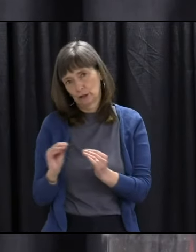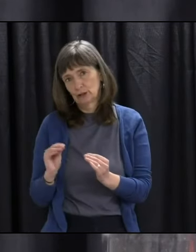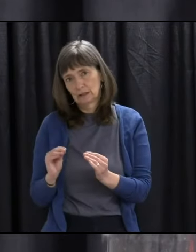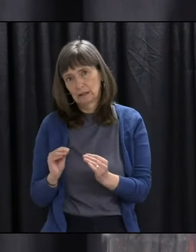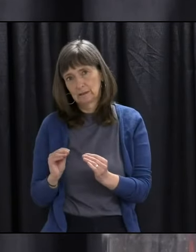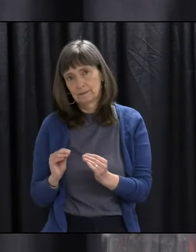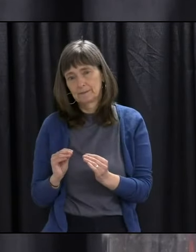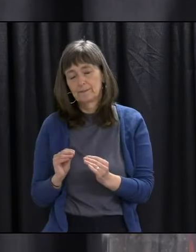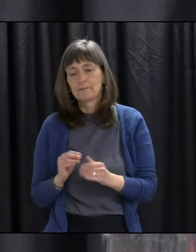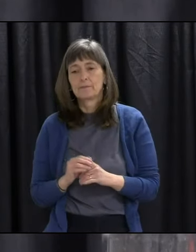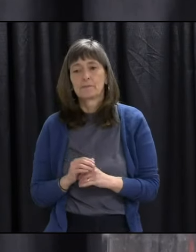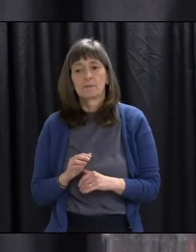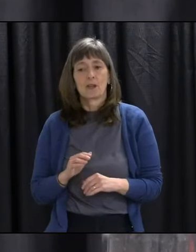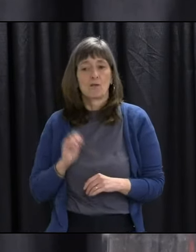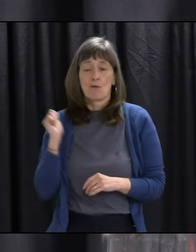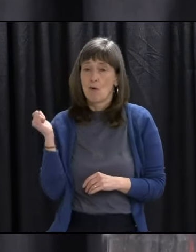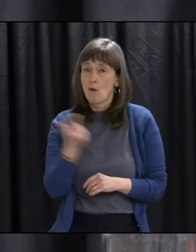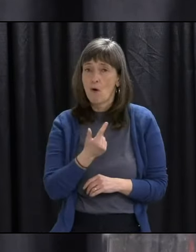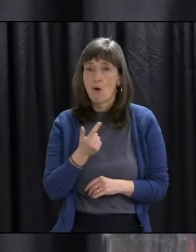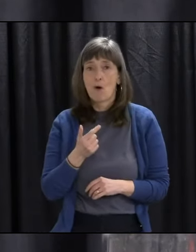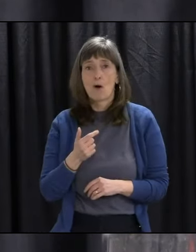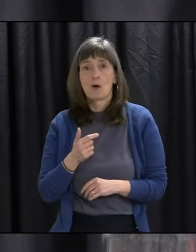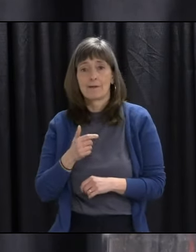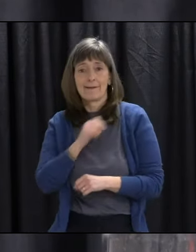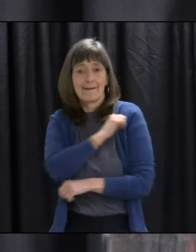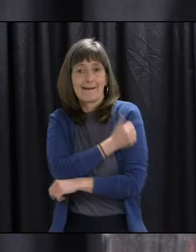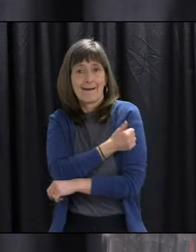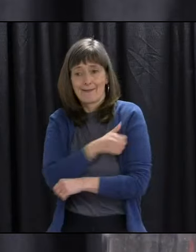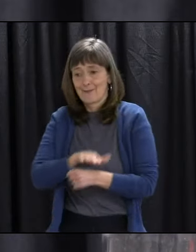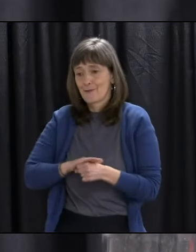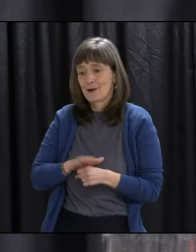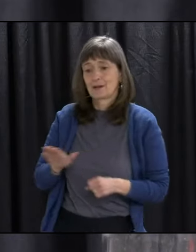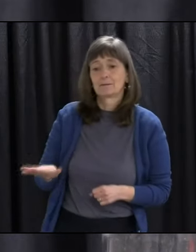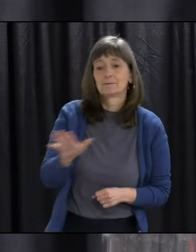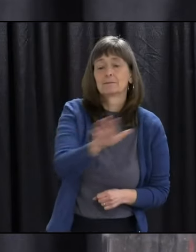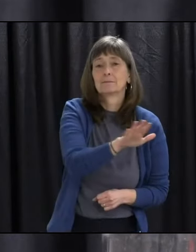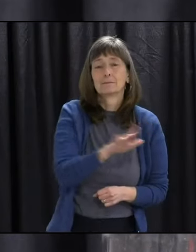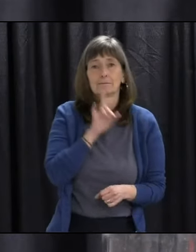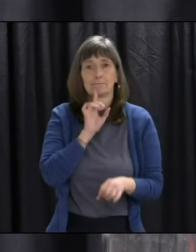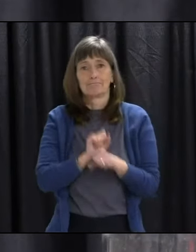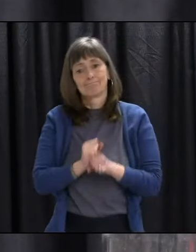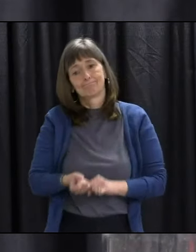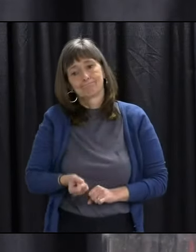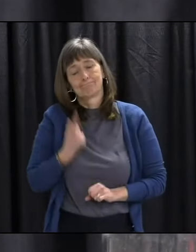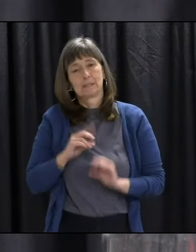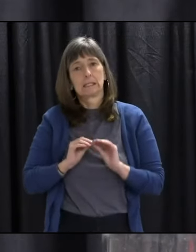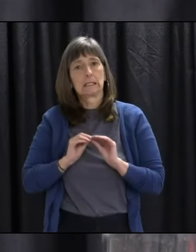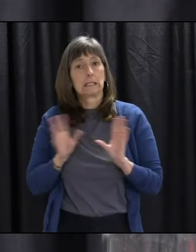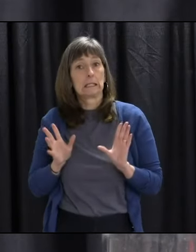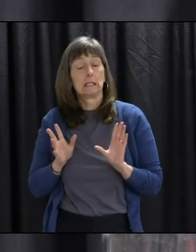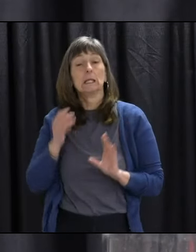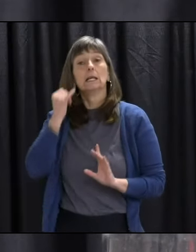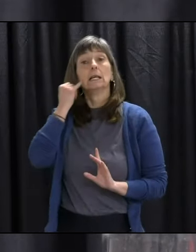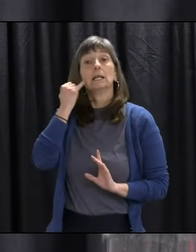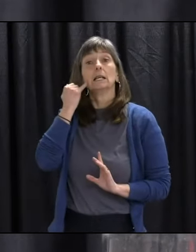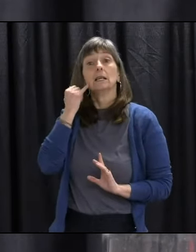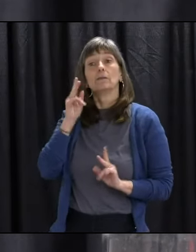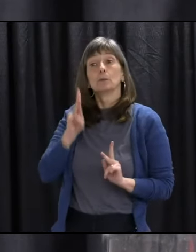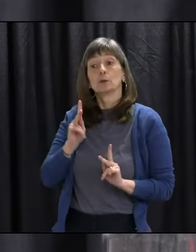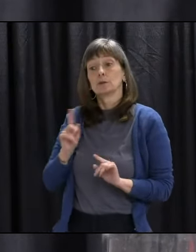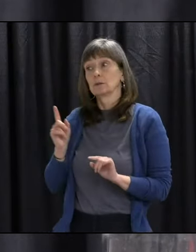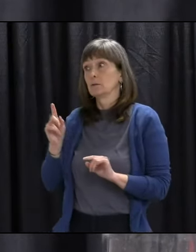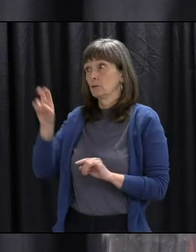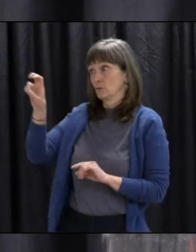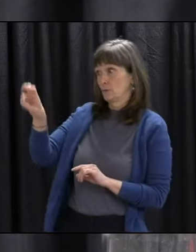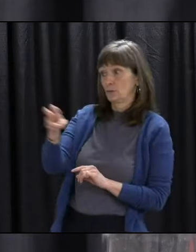are working across the RHAs to make sure there's a common understanding. By and large, for example, if a patient is going to a